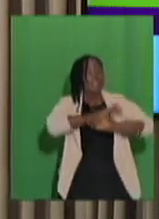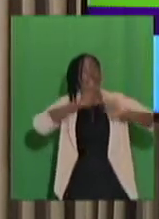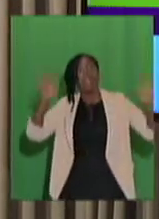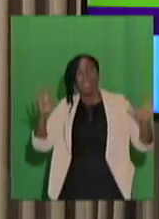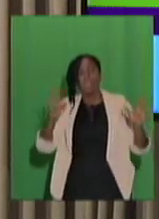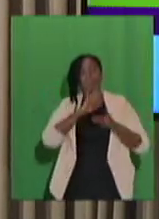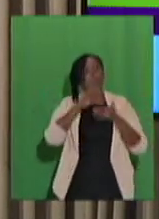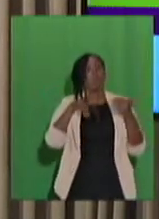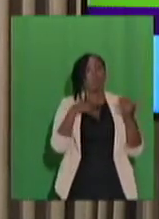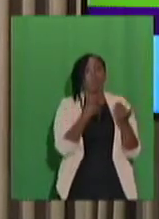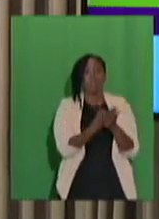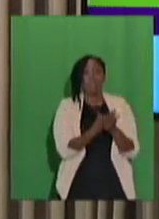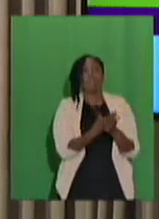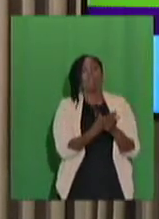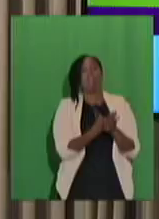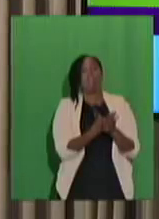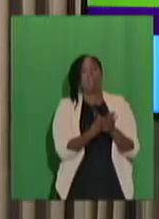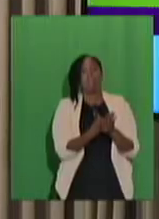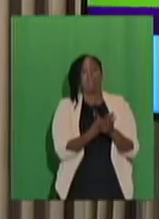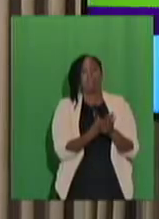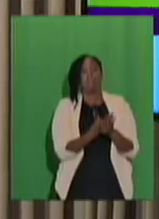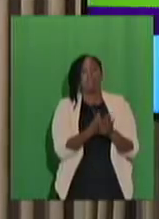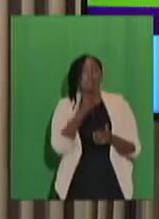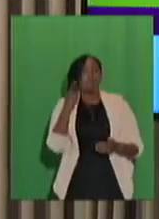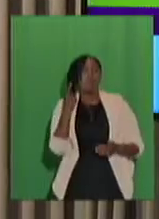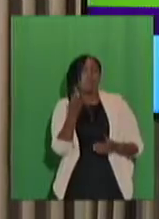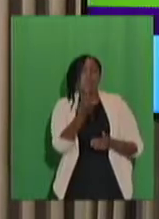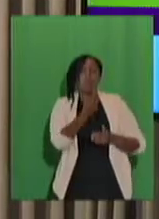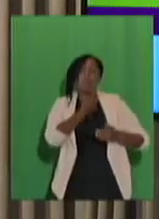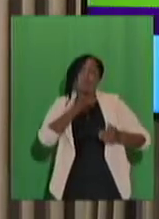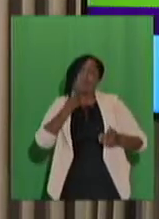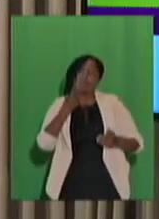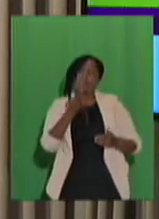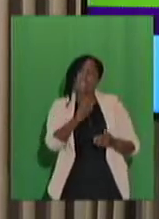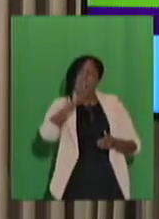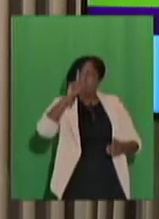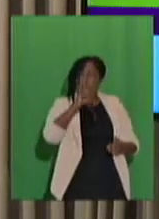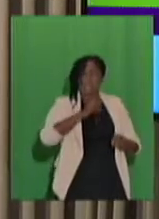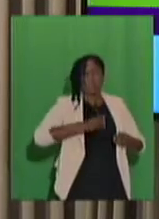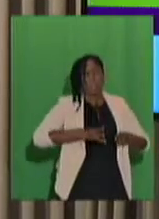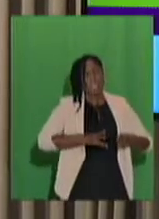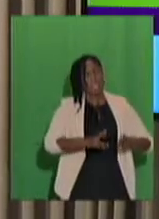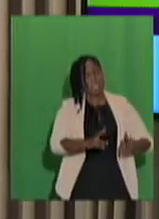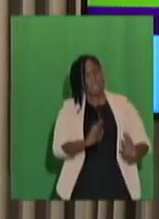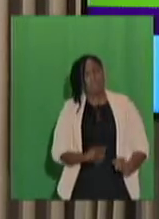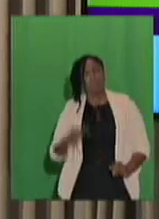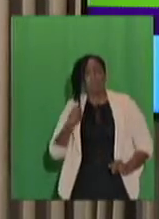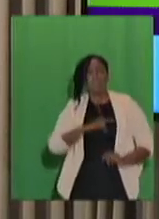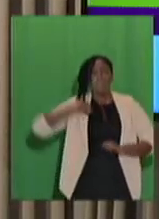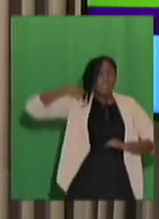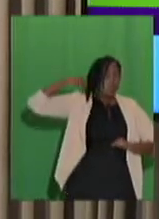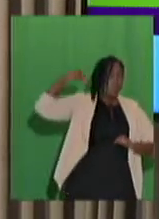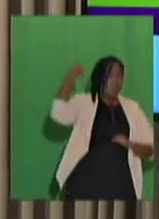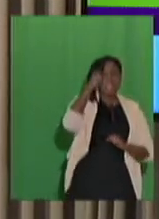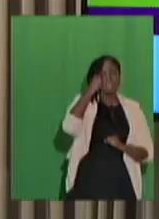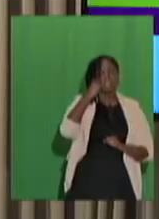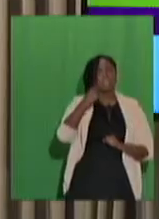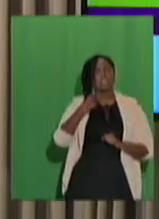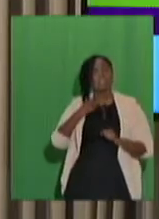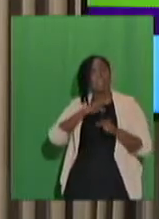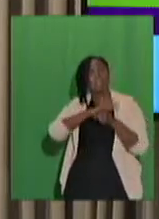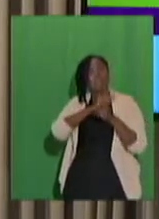crystal, that the only way to beat this colorless, odorless, invasive